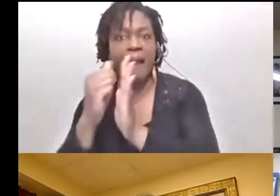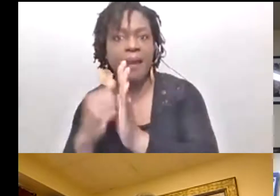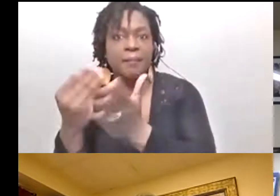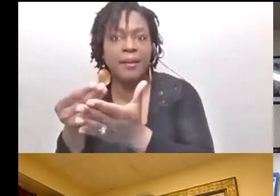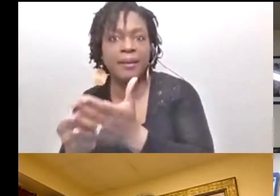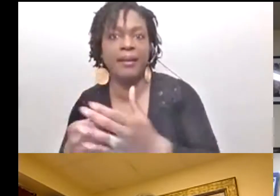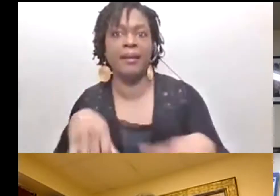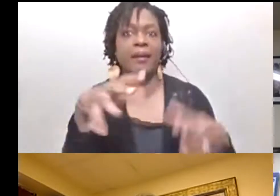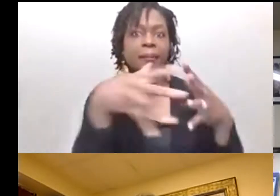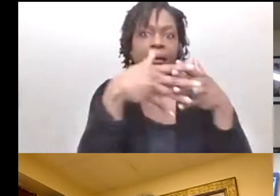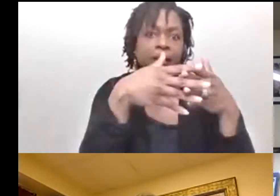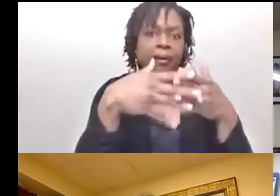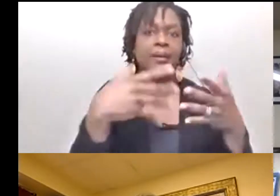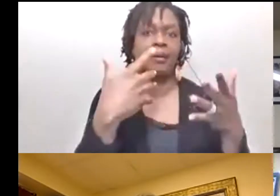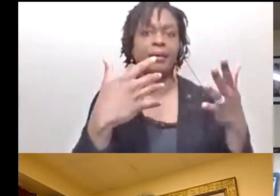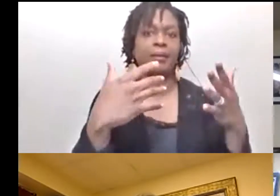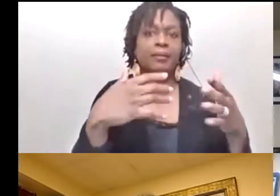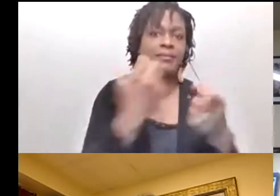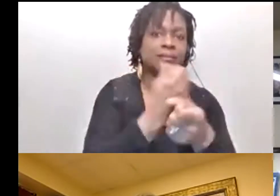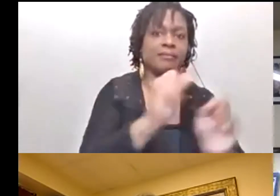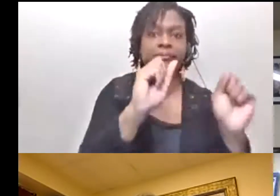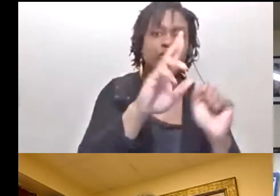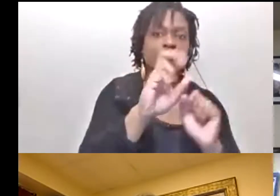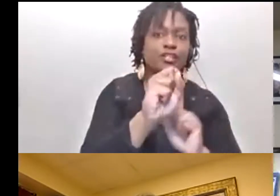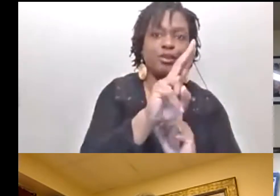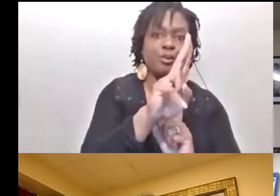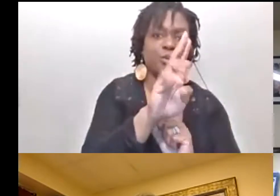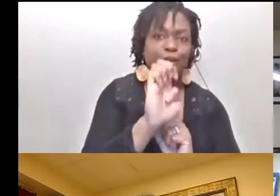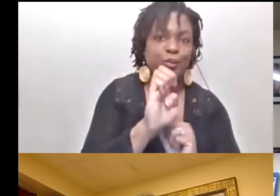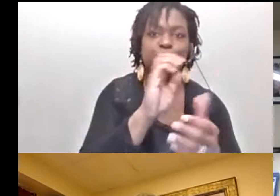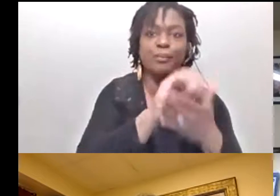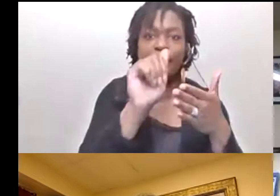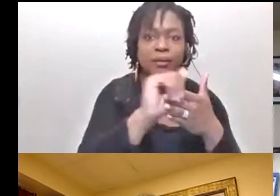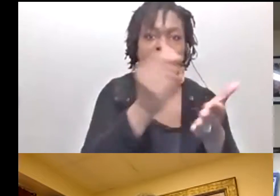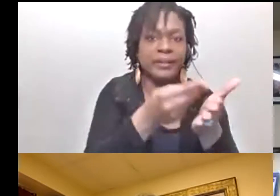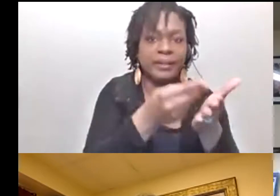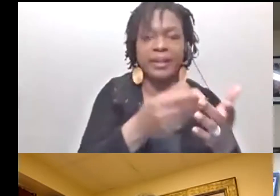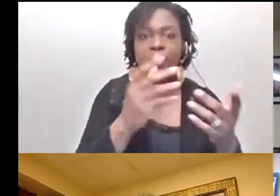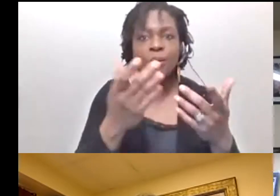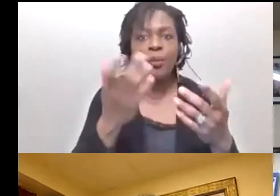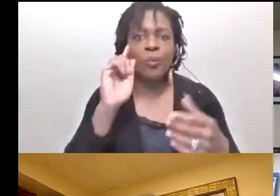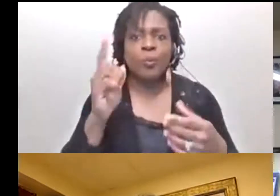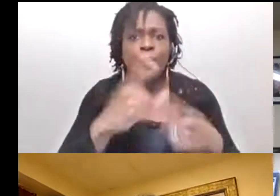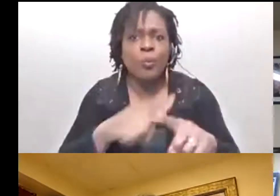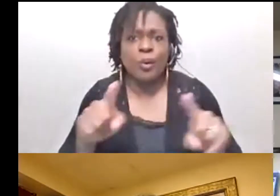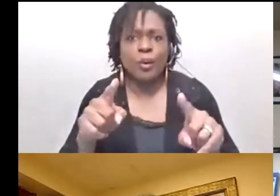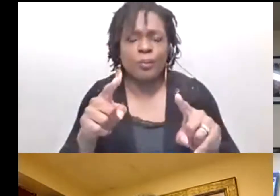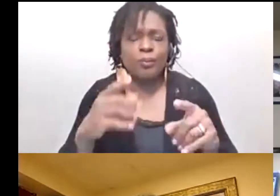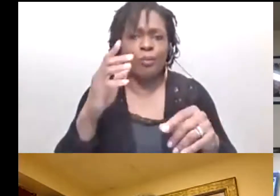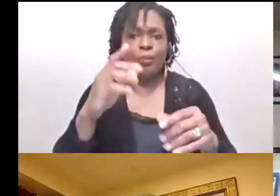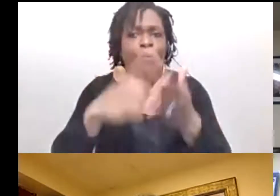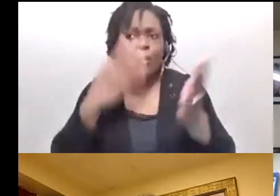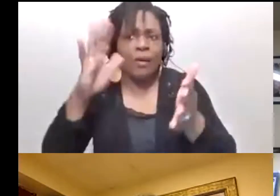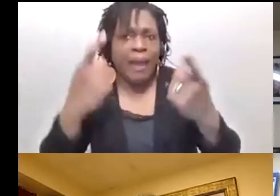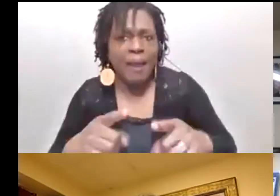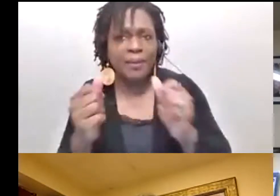Rescue dollars, and where it's going to have to go to appropriations on the House side and finance on the Senate side. So where